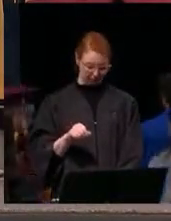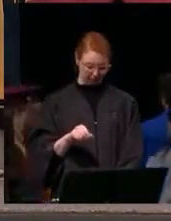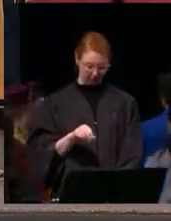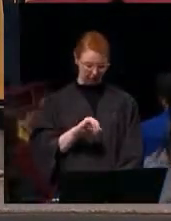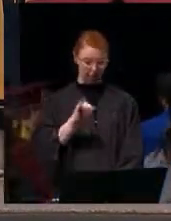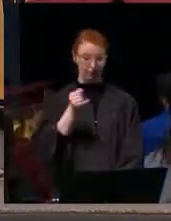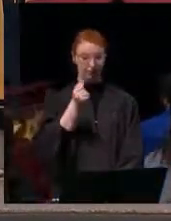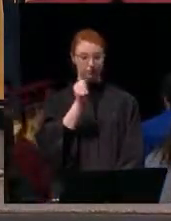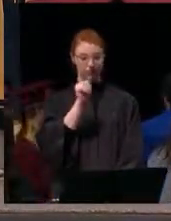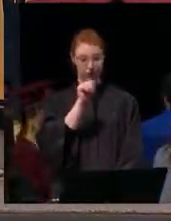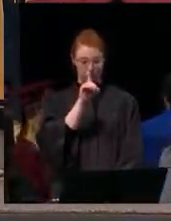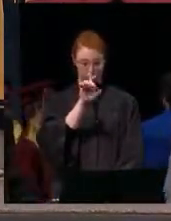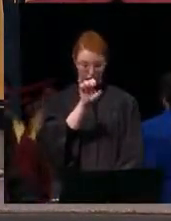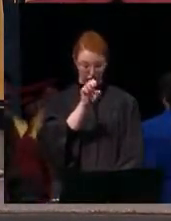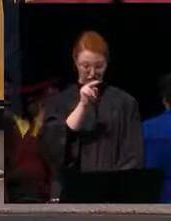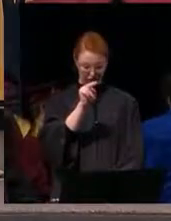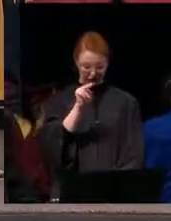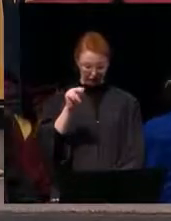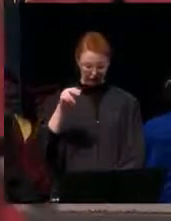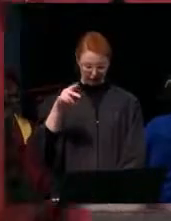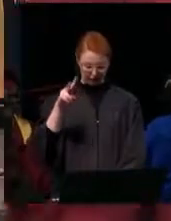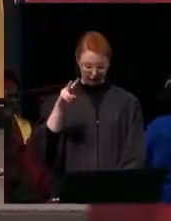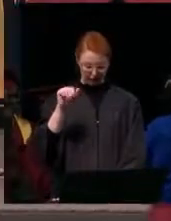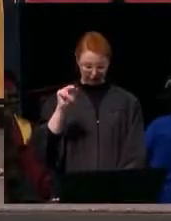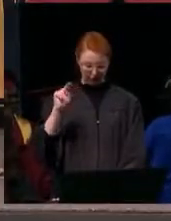Jaden Van Persum.